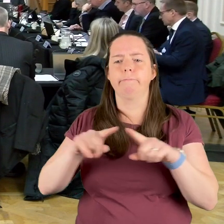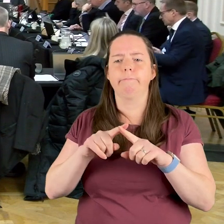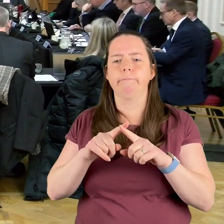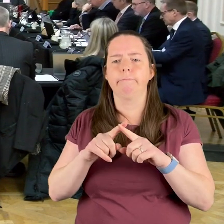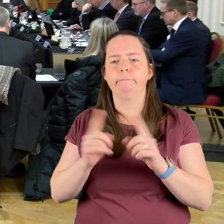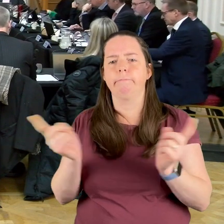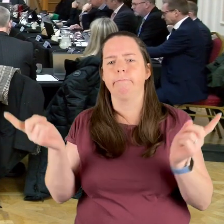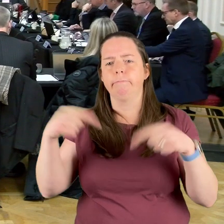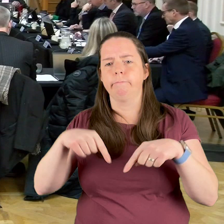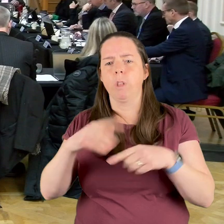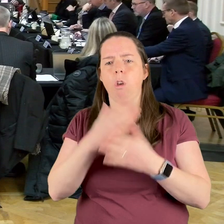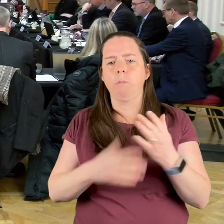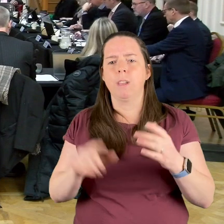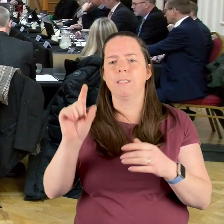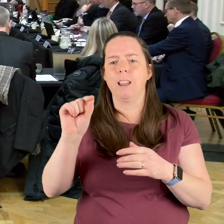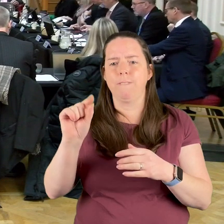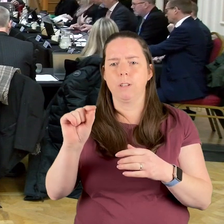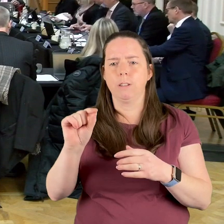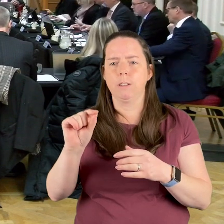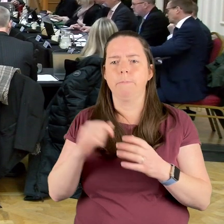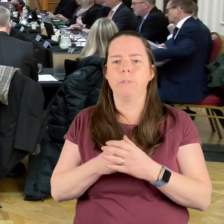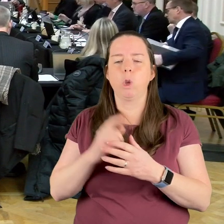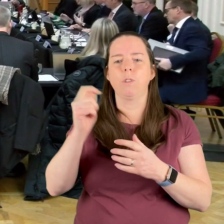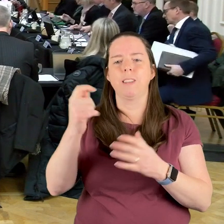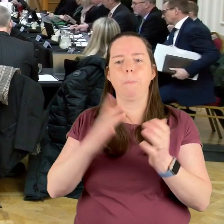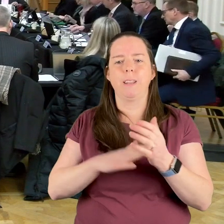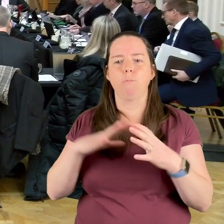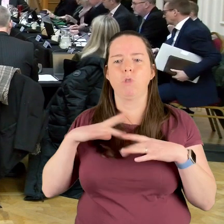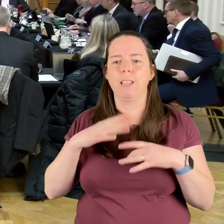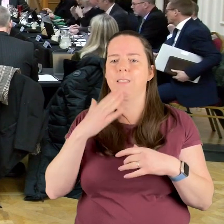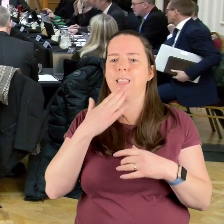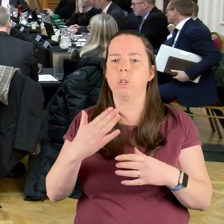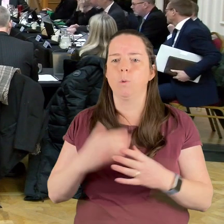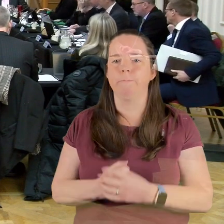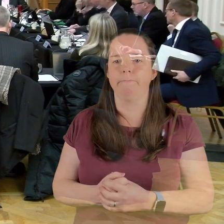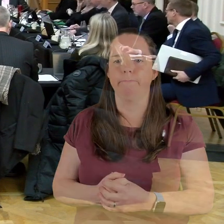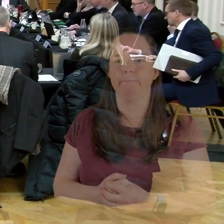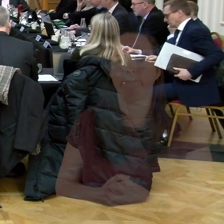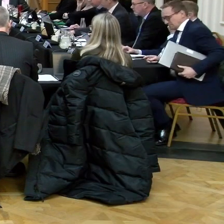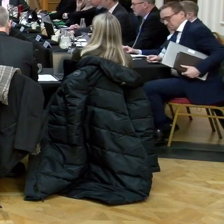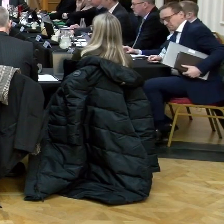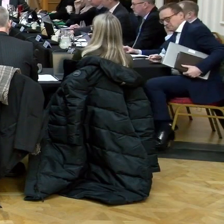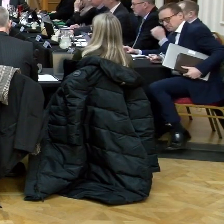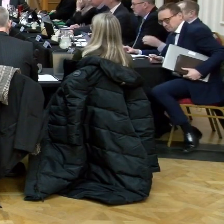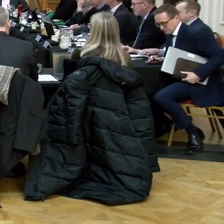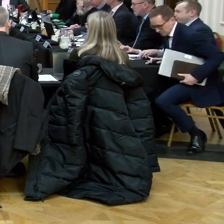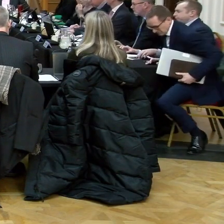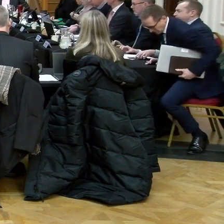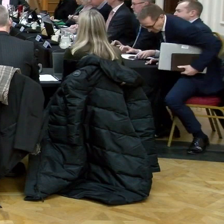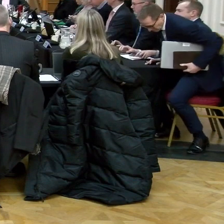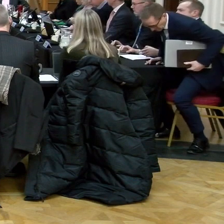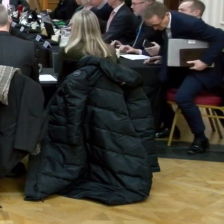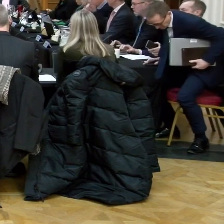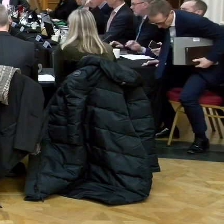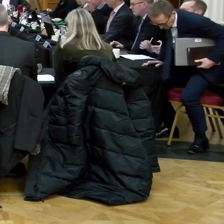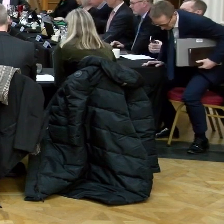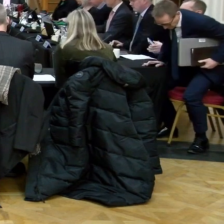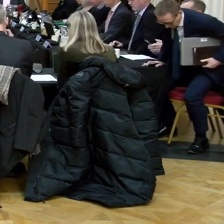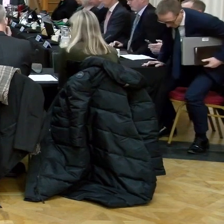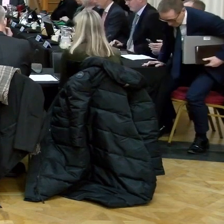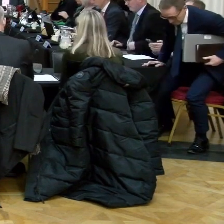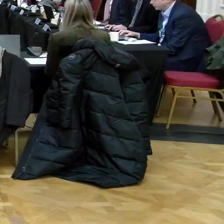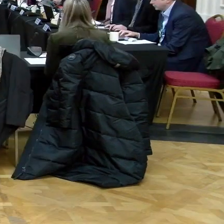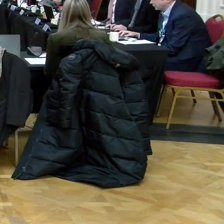take a short break. So could I have everybody back at 11:30, please? So a 10-minute break.